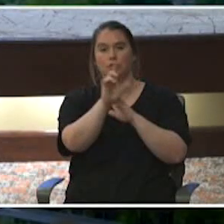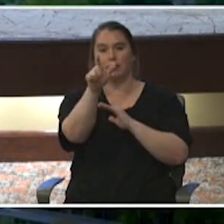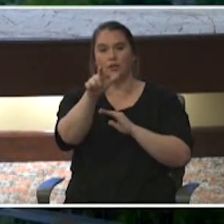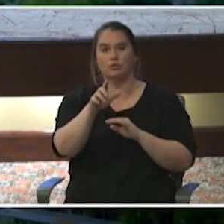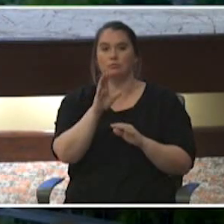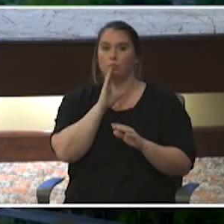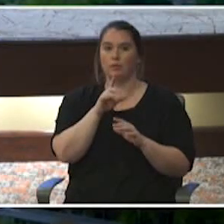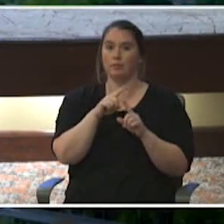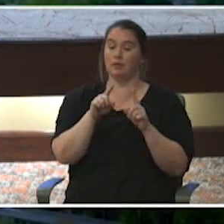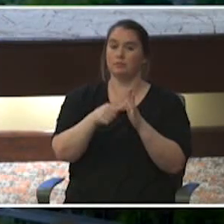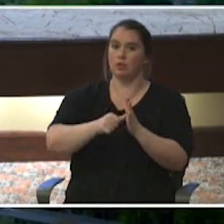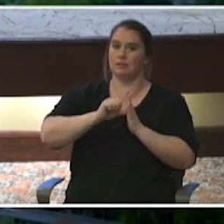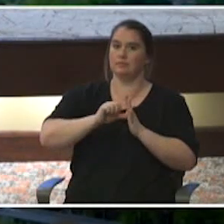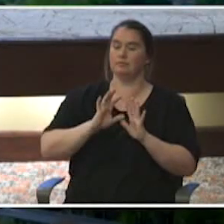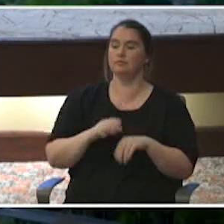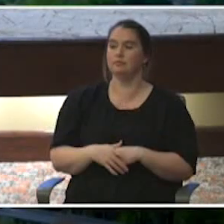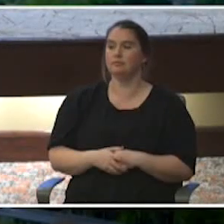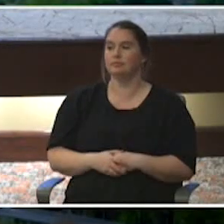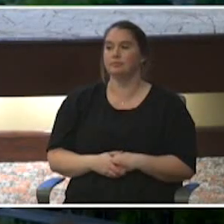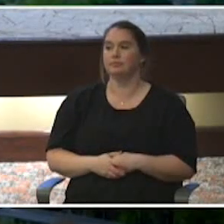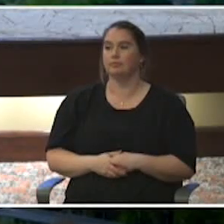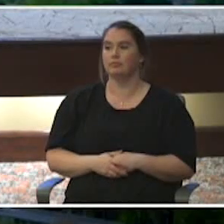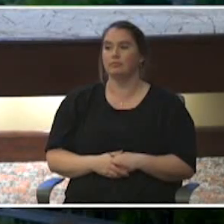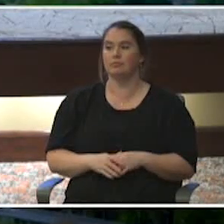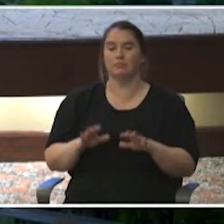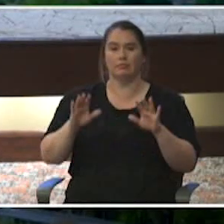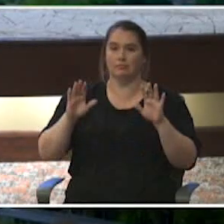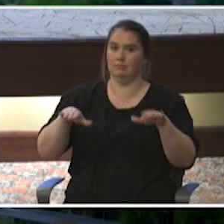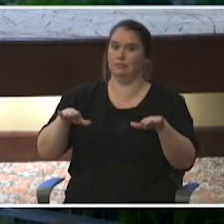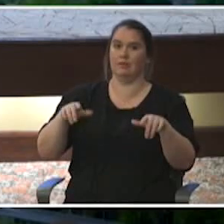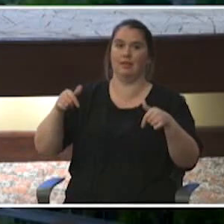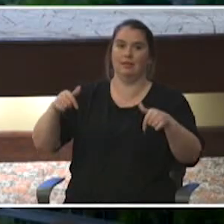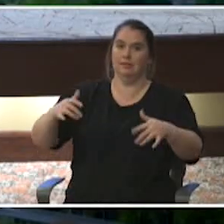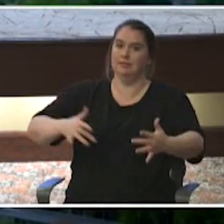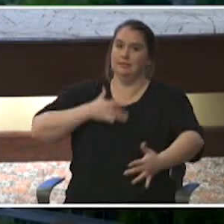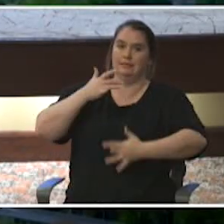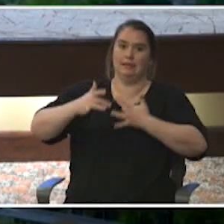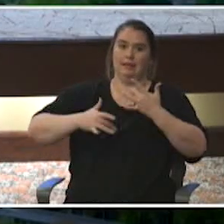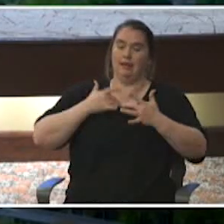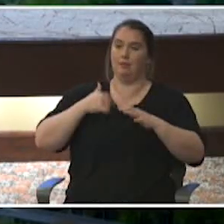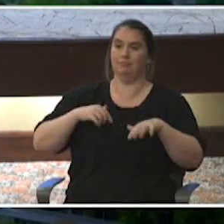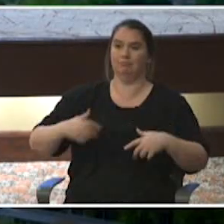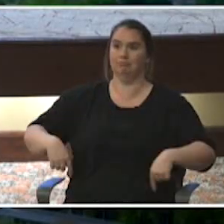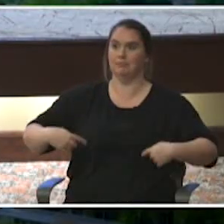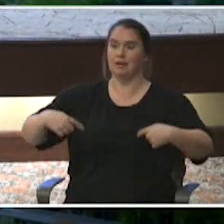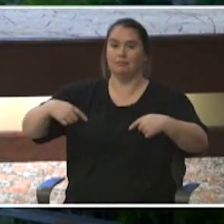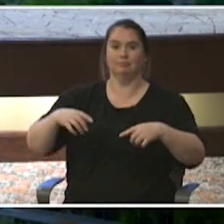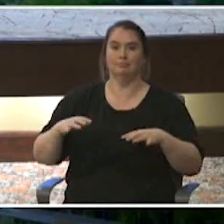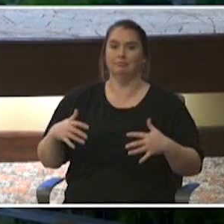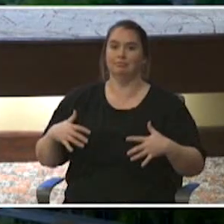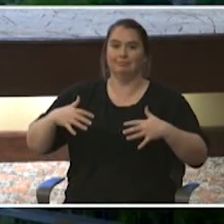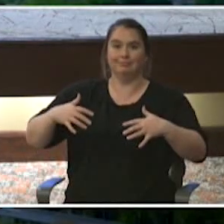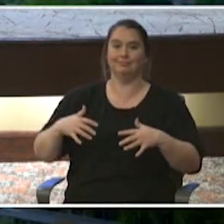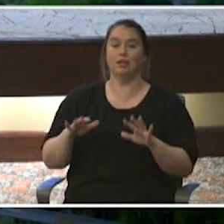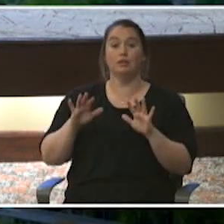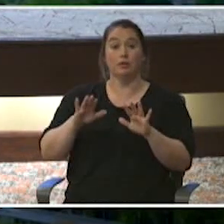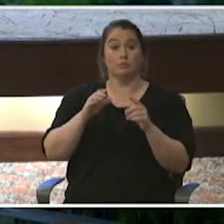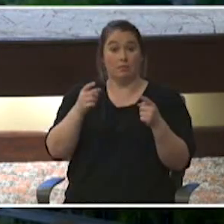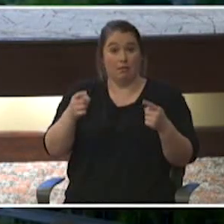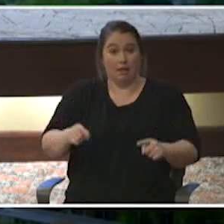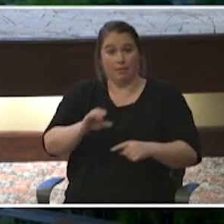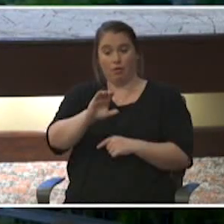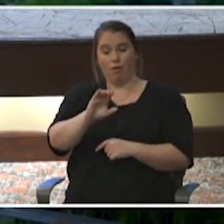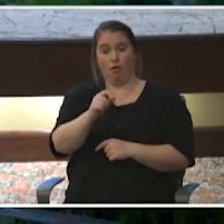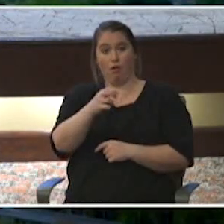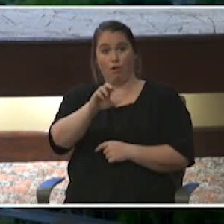is impressive. y'all, this is so exciting, and I can't even stand it. It was a cargo